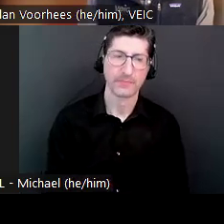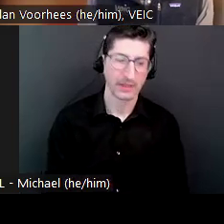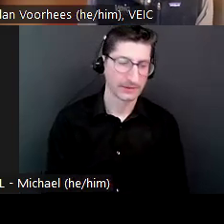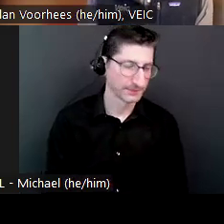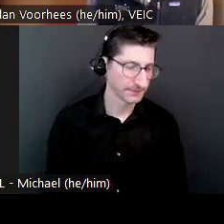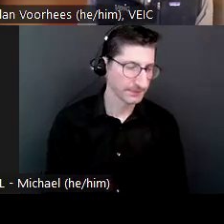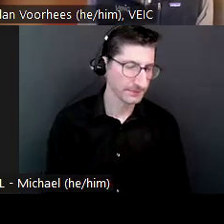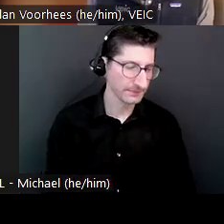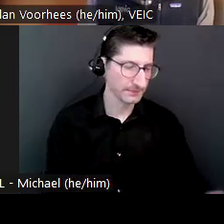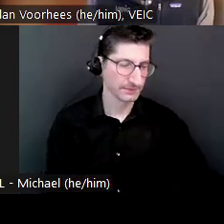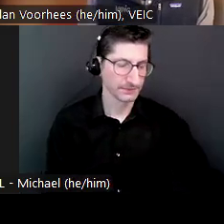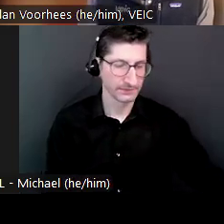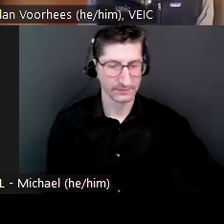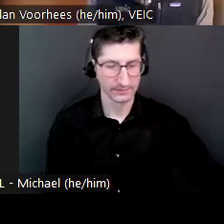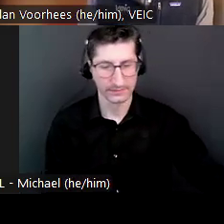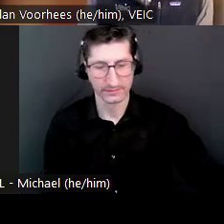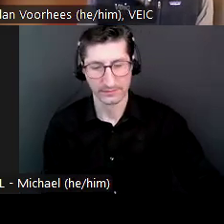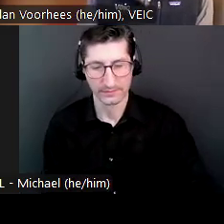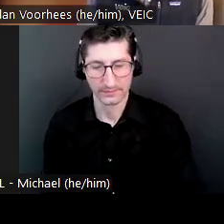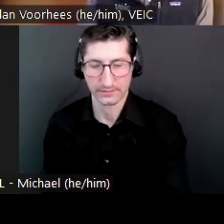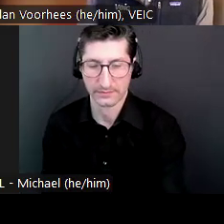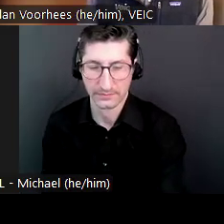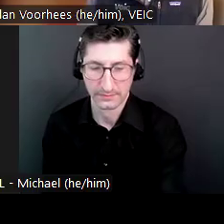The last piece of background information,